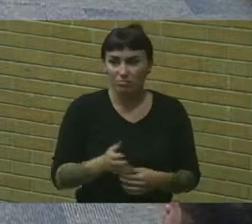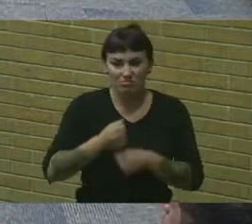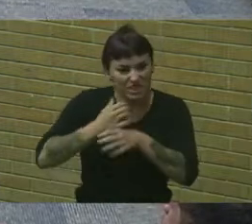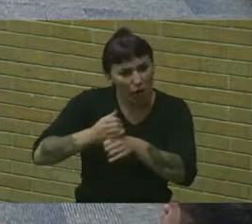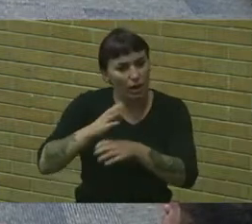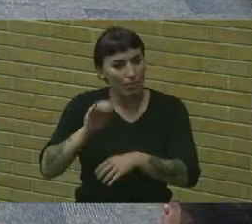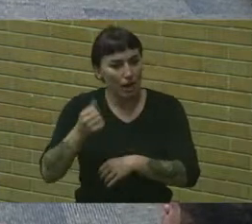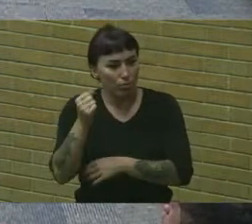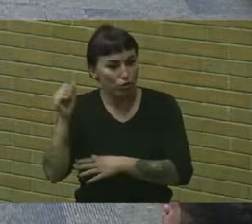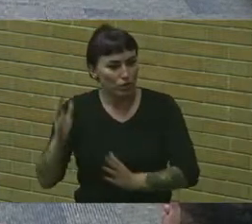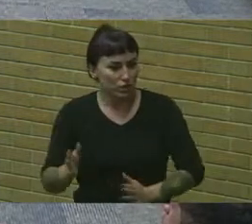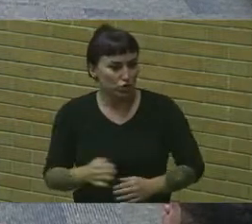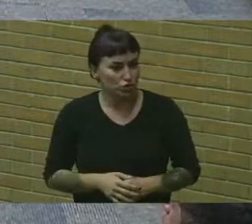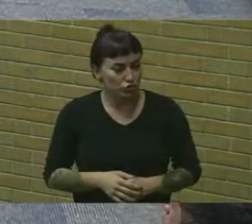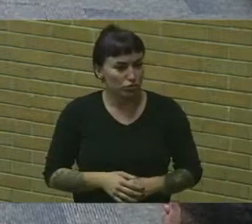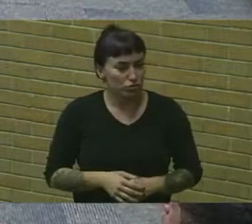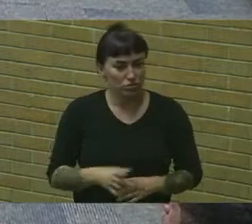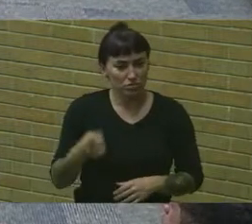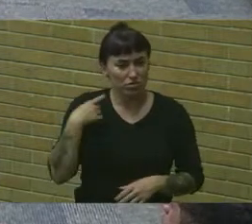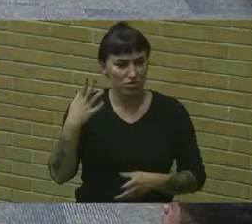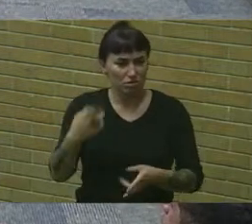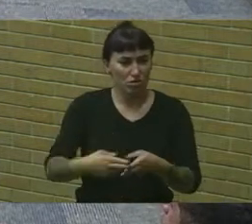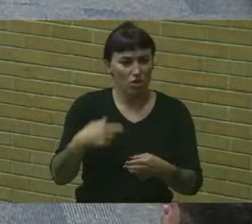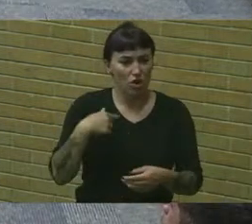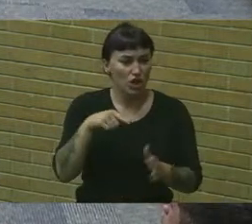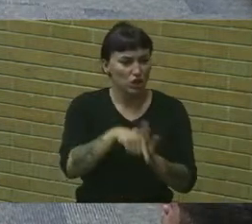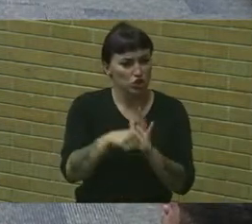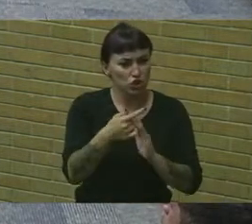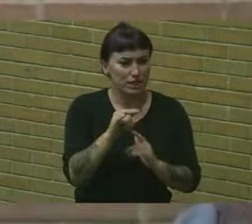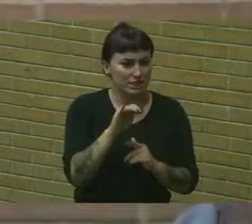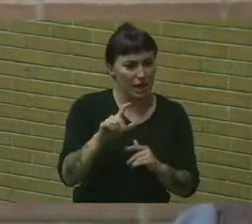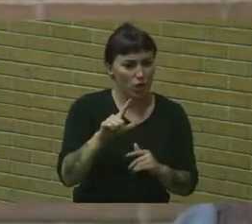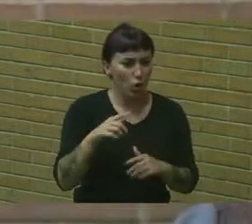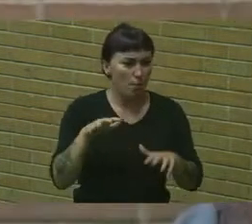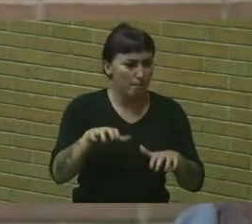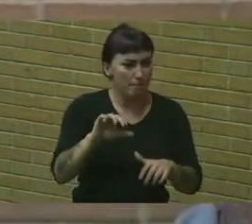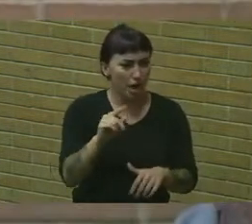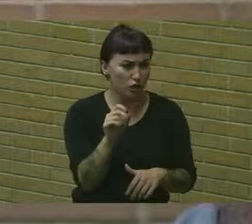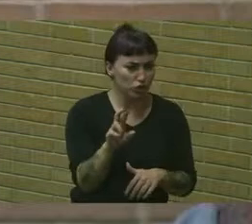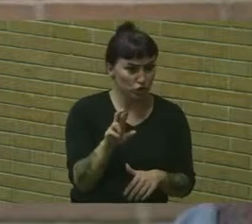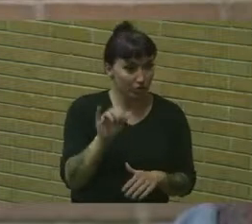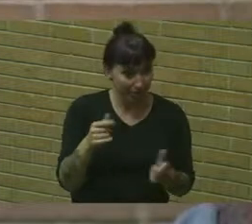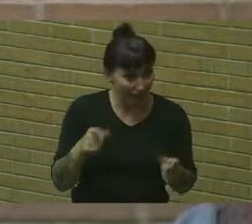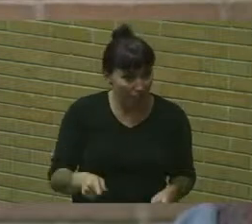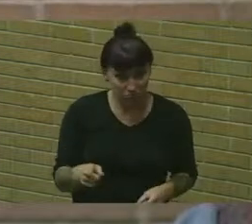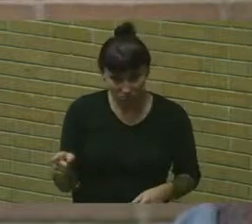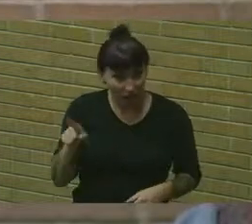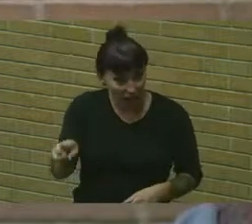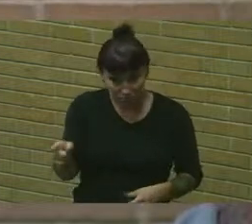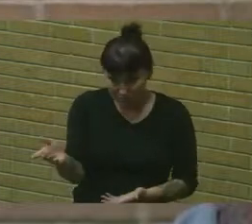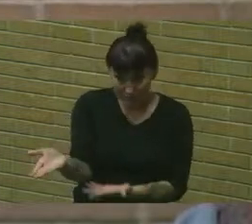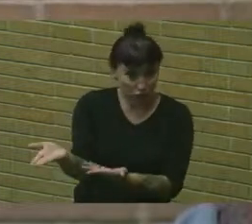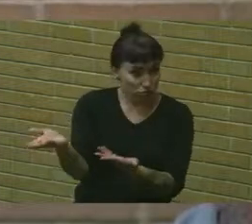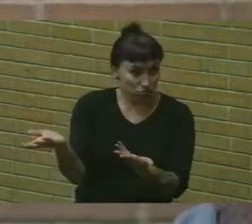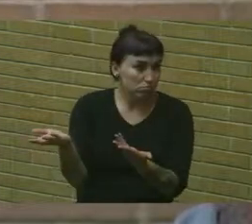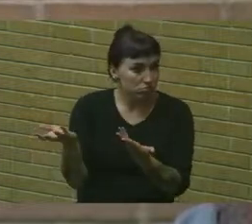by protesters, being called a genocidal monster? That happened. You can ask him. He's right